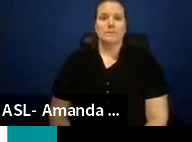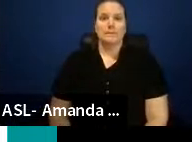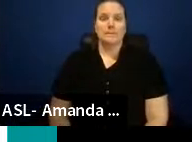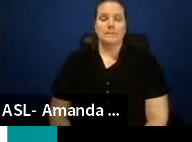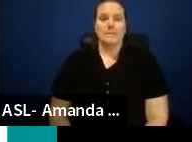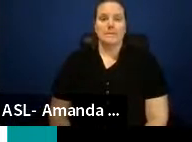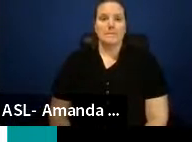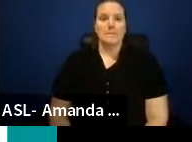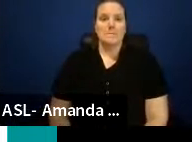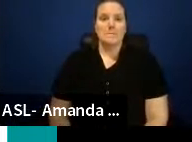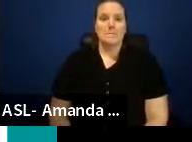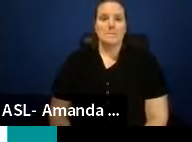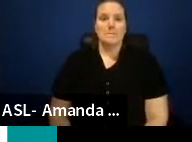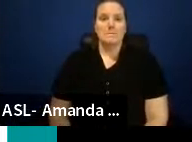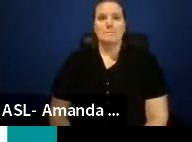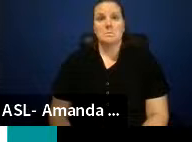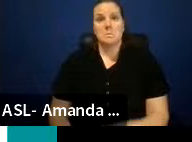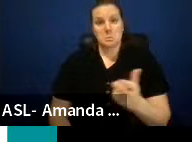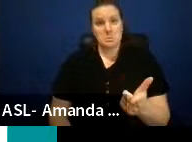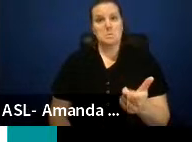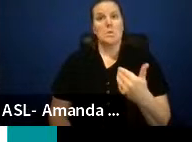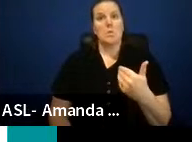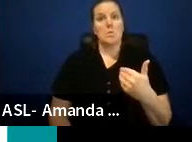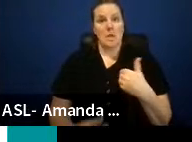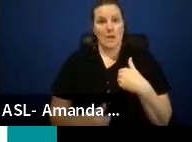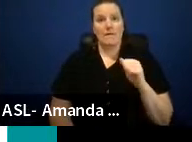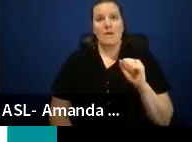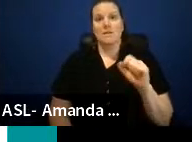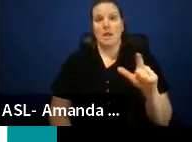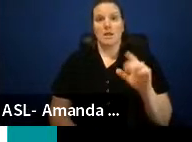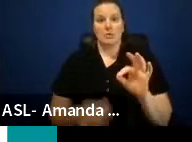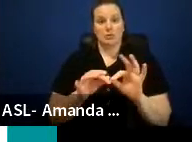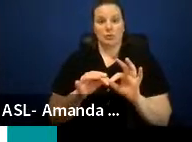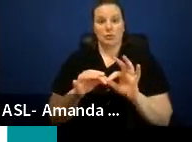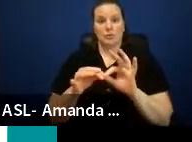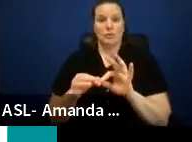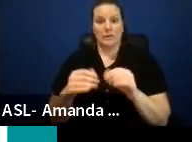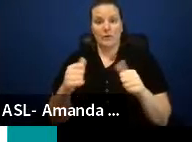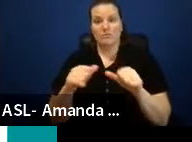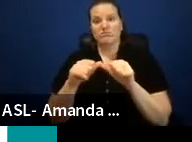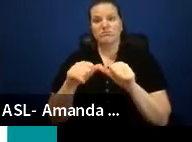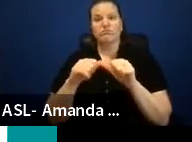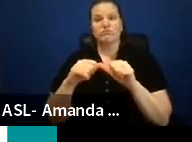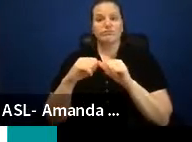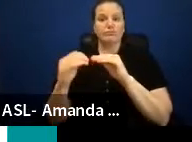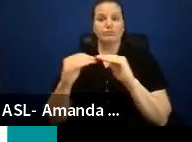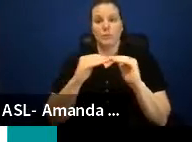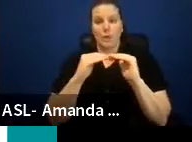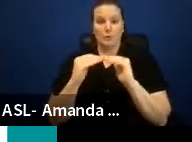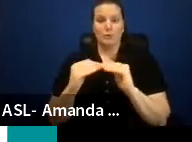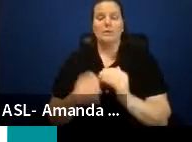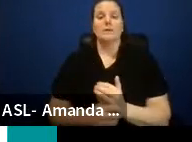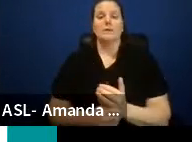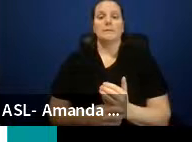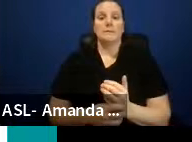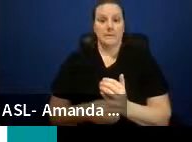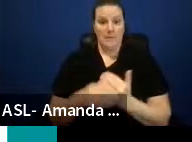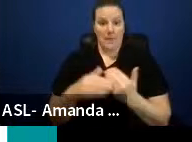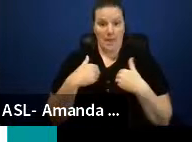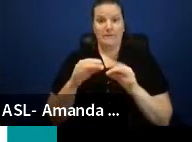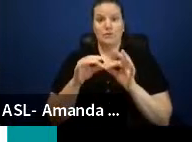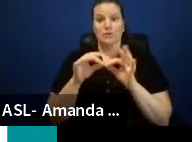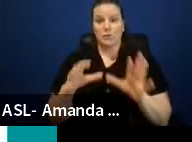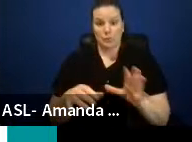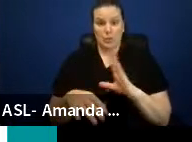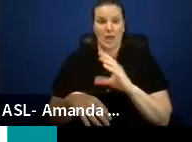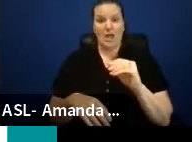All right. So we do have ASL interpretation in an effort to continue to center equity. There is an ASL interpreter in